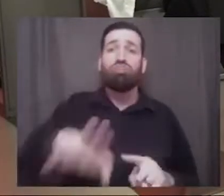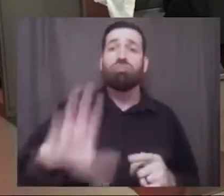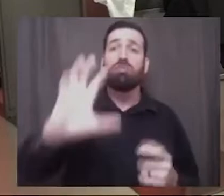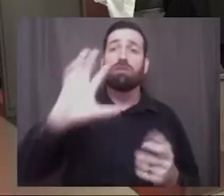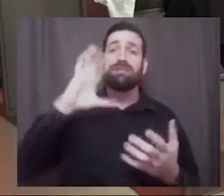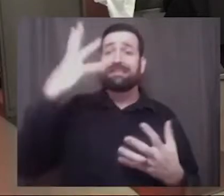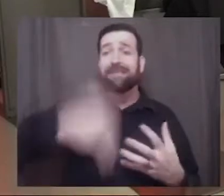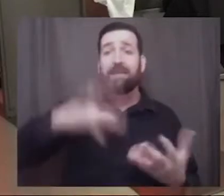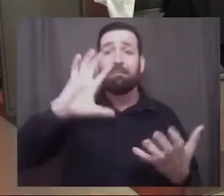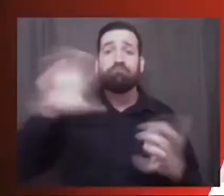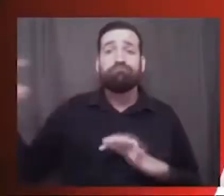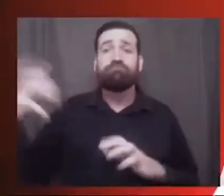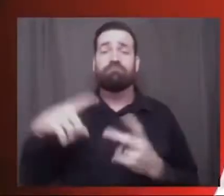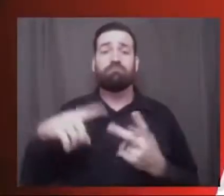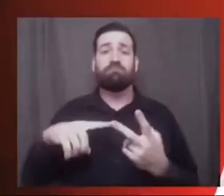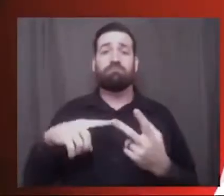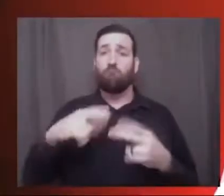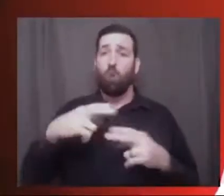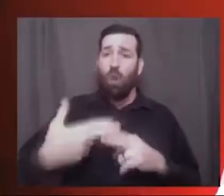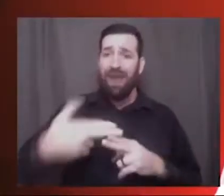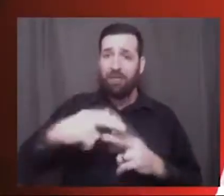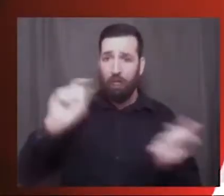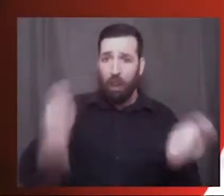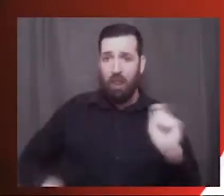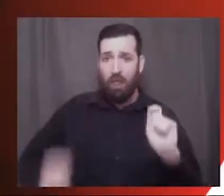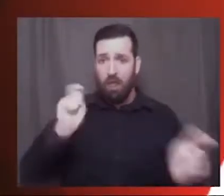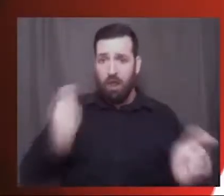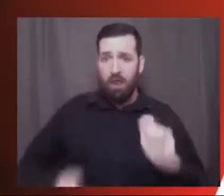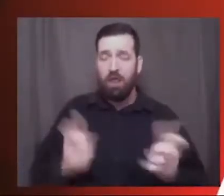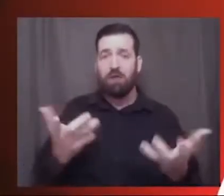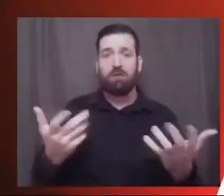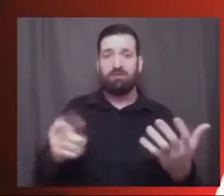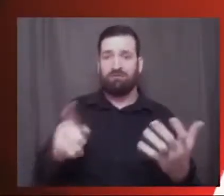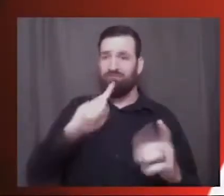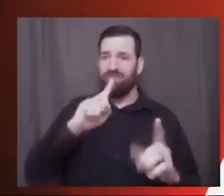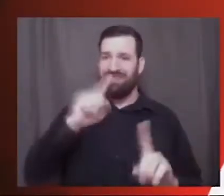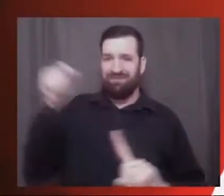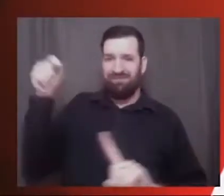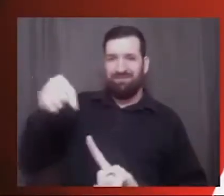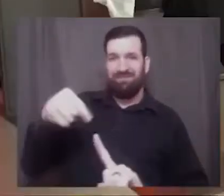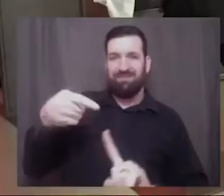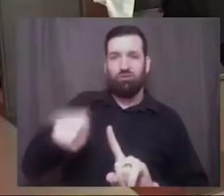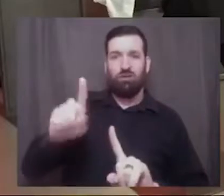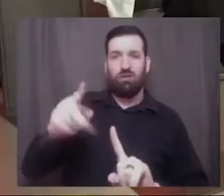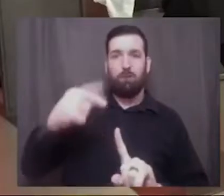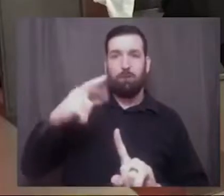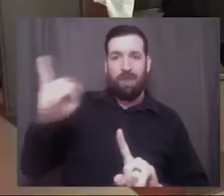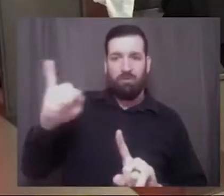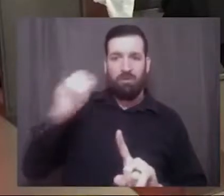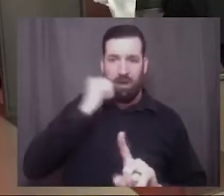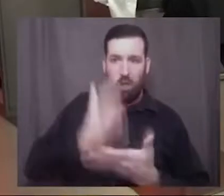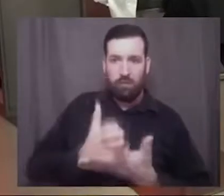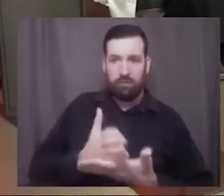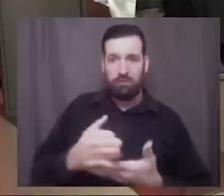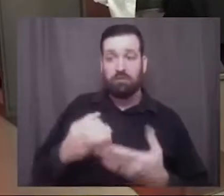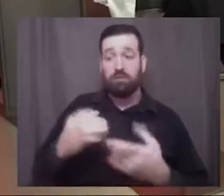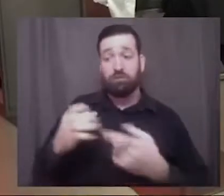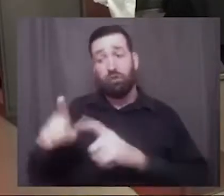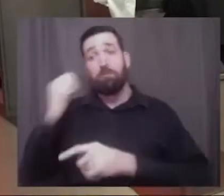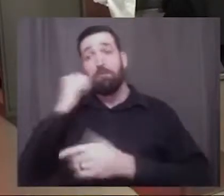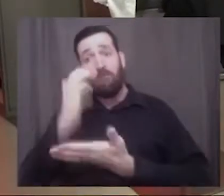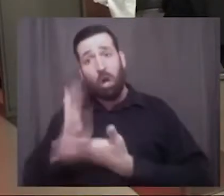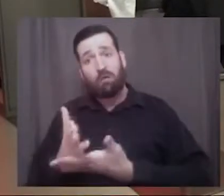weight fluctuations, all of those things really are more during perimenopause. So during menopause, kind of things stabilize almost, I feel